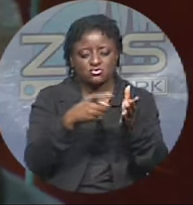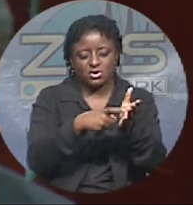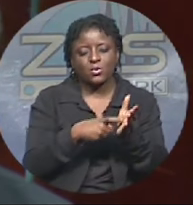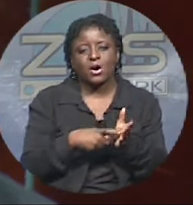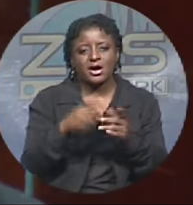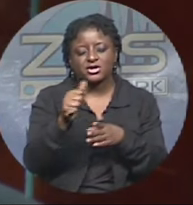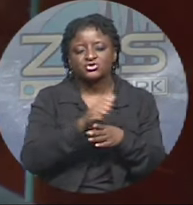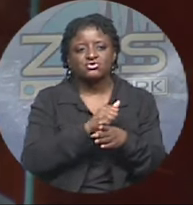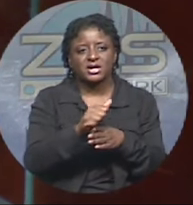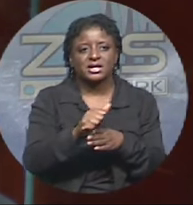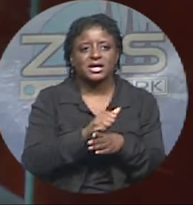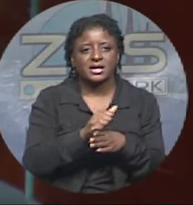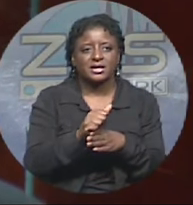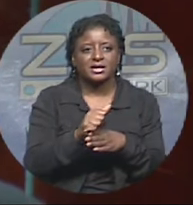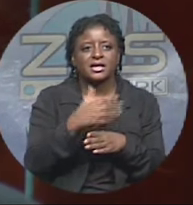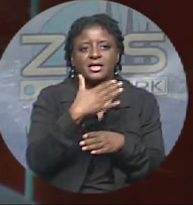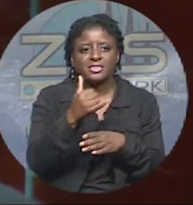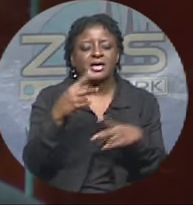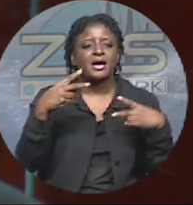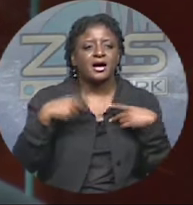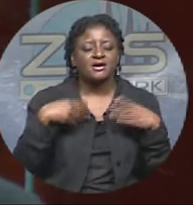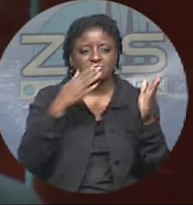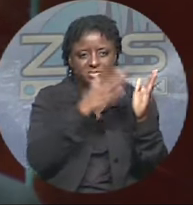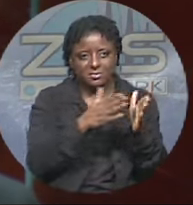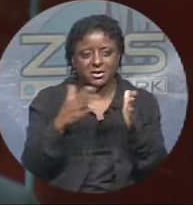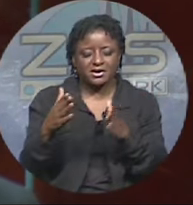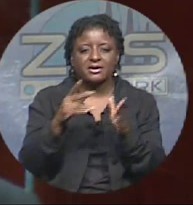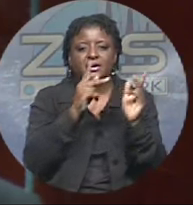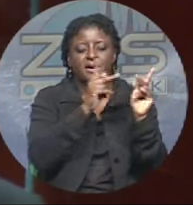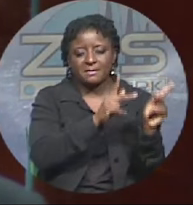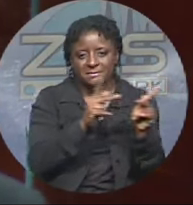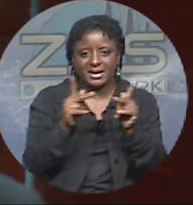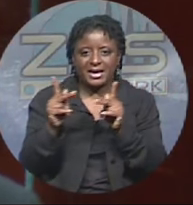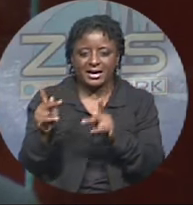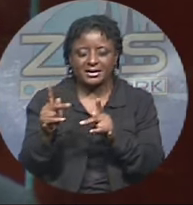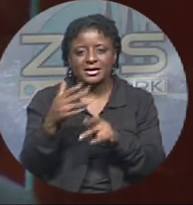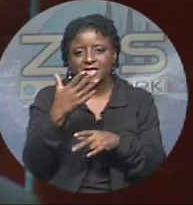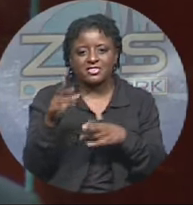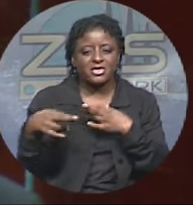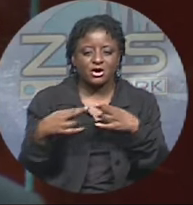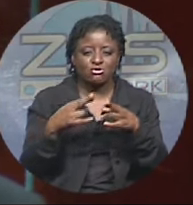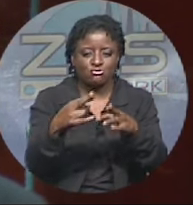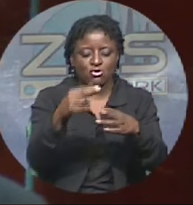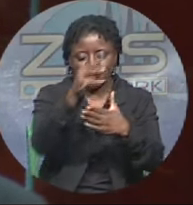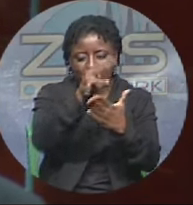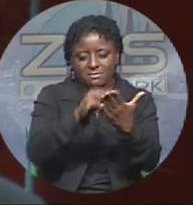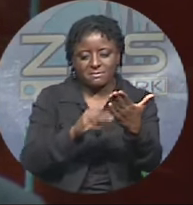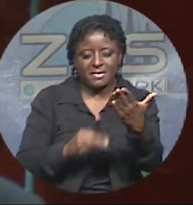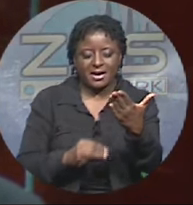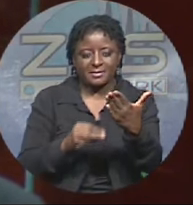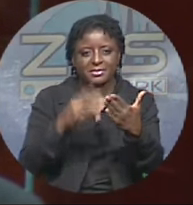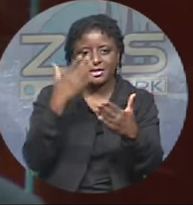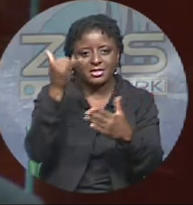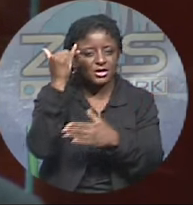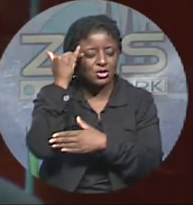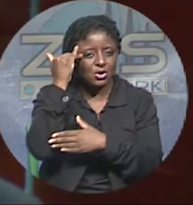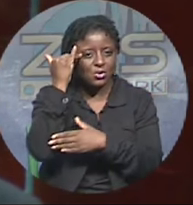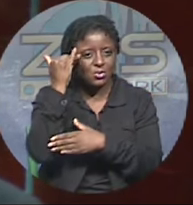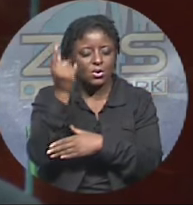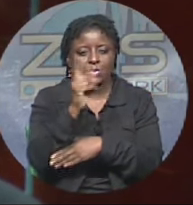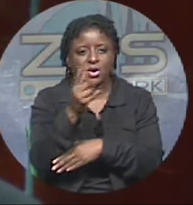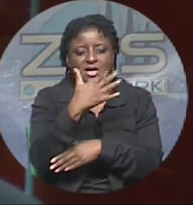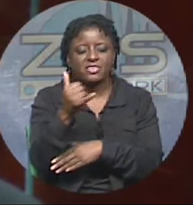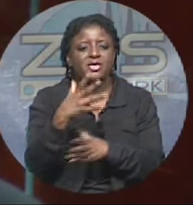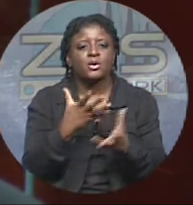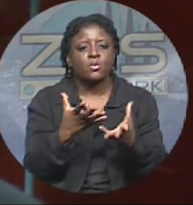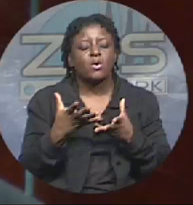more importantly, they have prepared a plan, their roadmap. They know exactly where they want